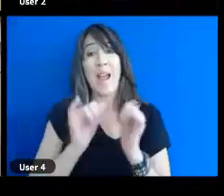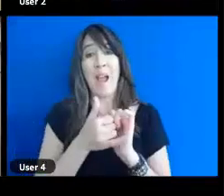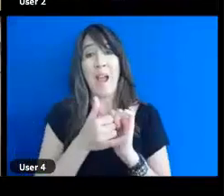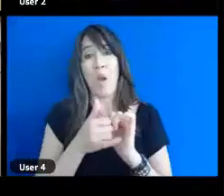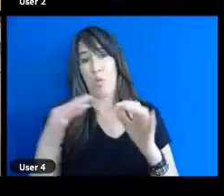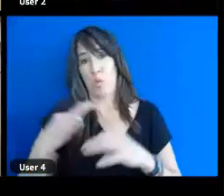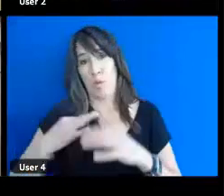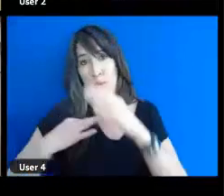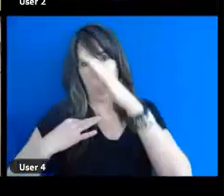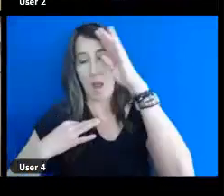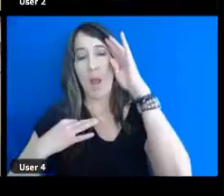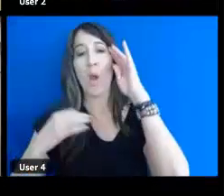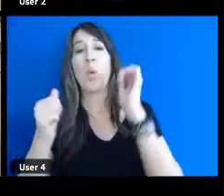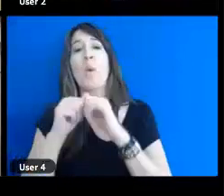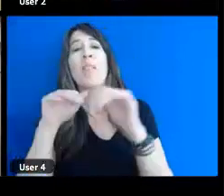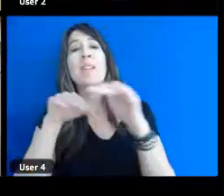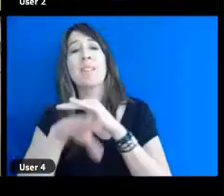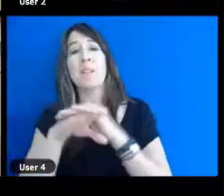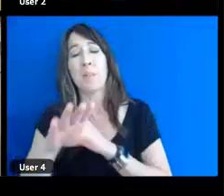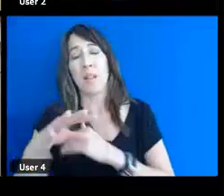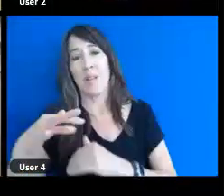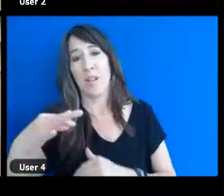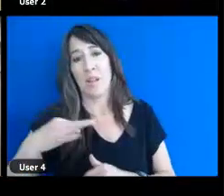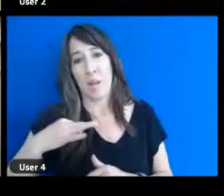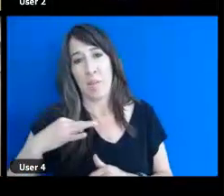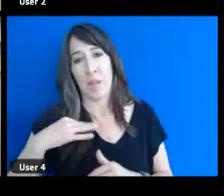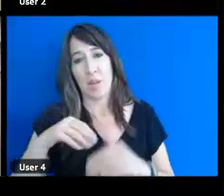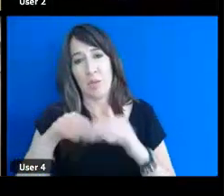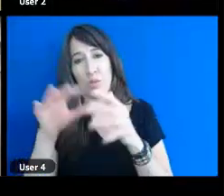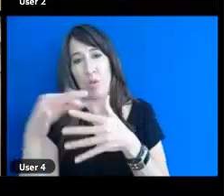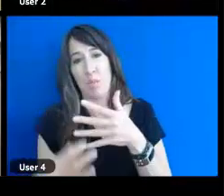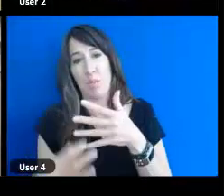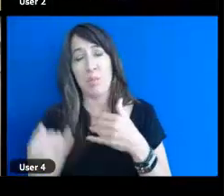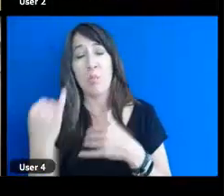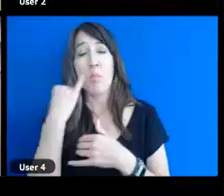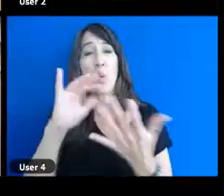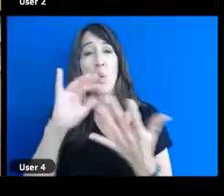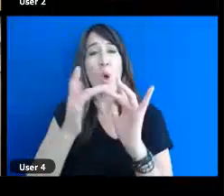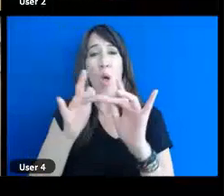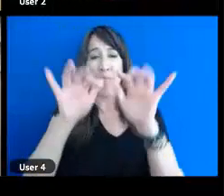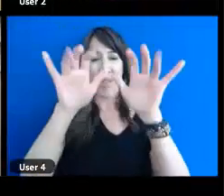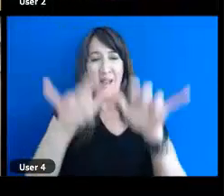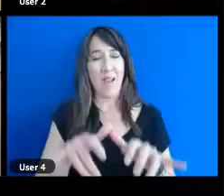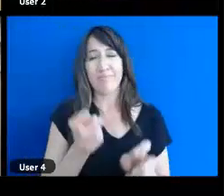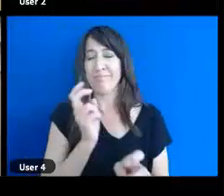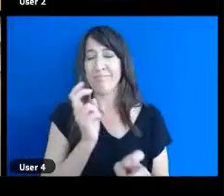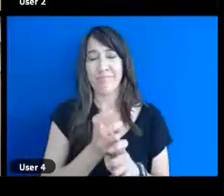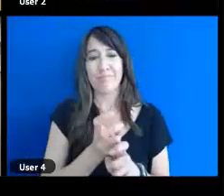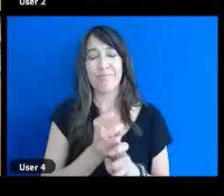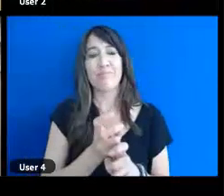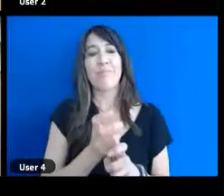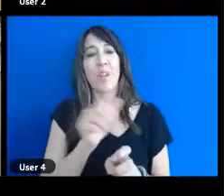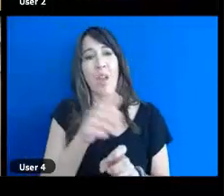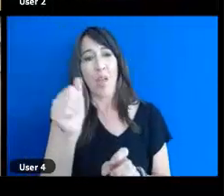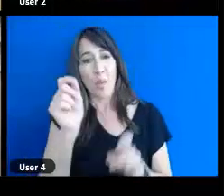of choice? You should include how to apply to positions, including accessible options for someone who can't